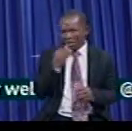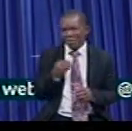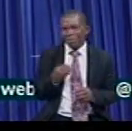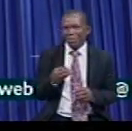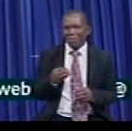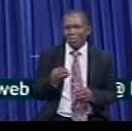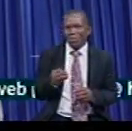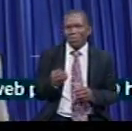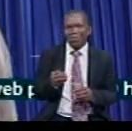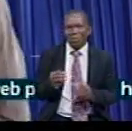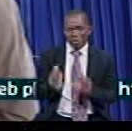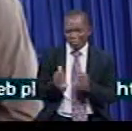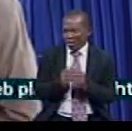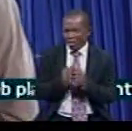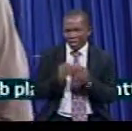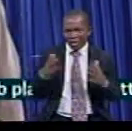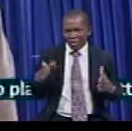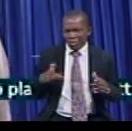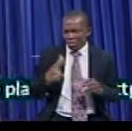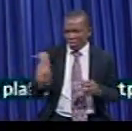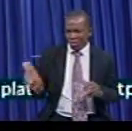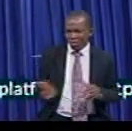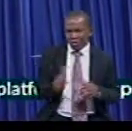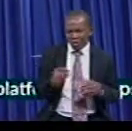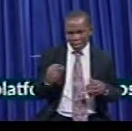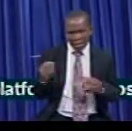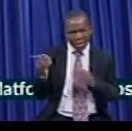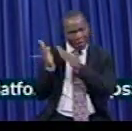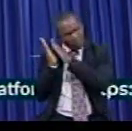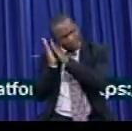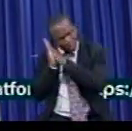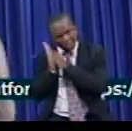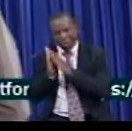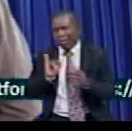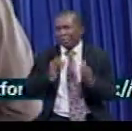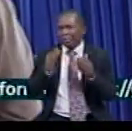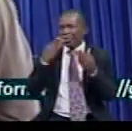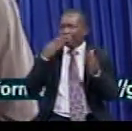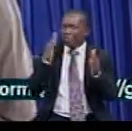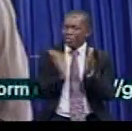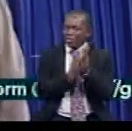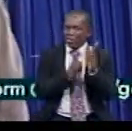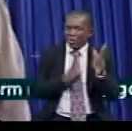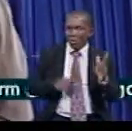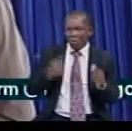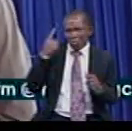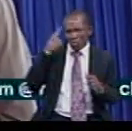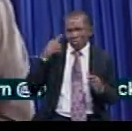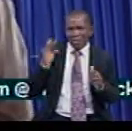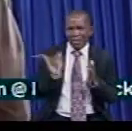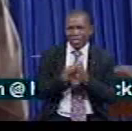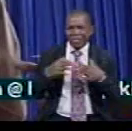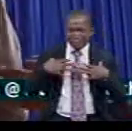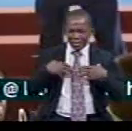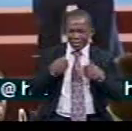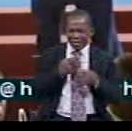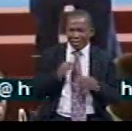myself. And I'm here to say praise the Lord for what God has done to my life.